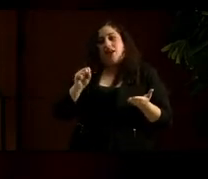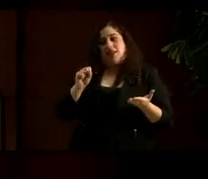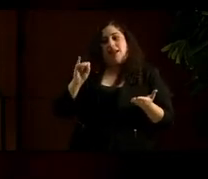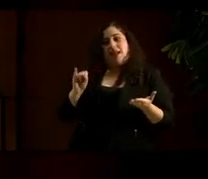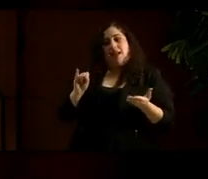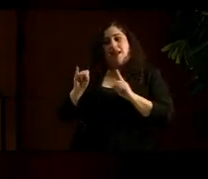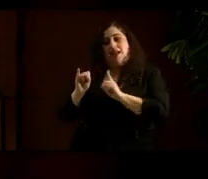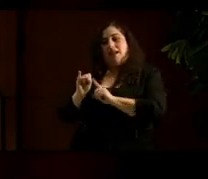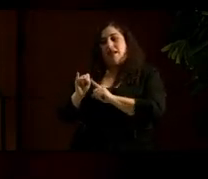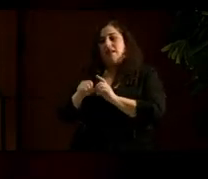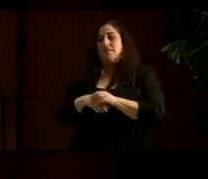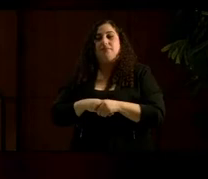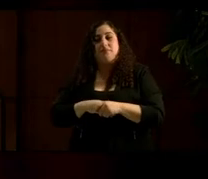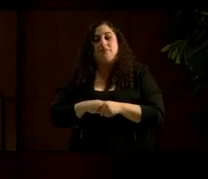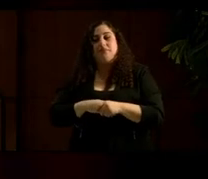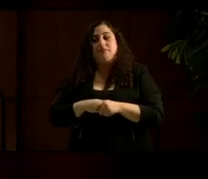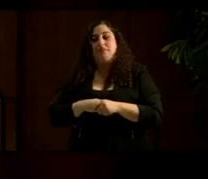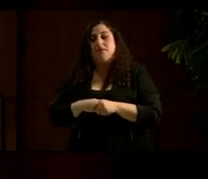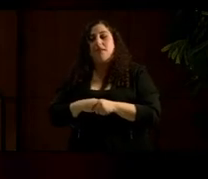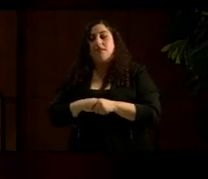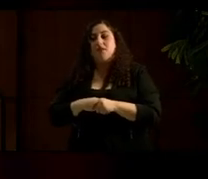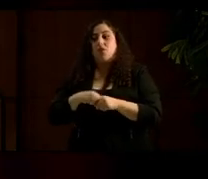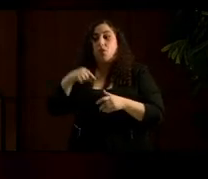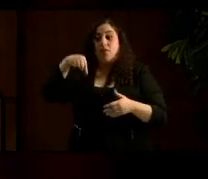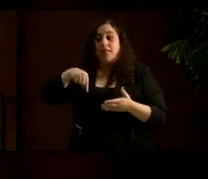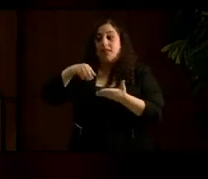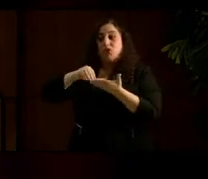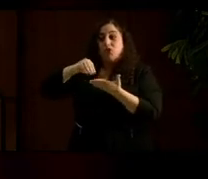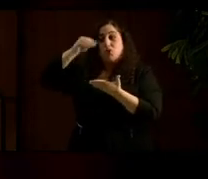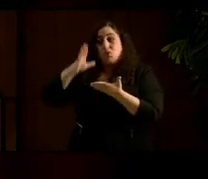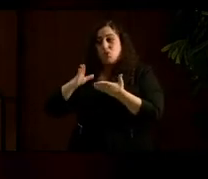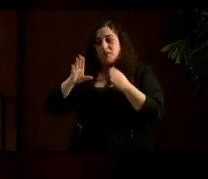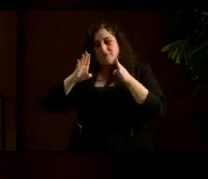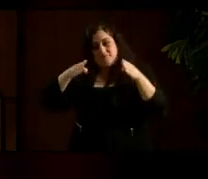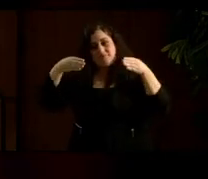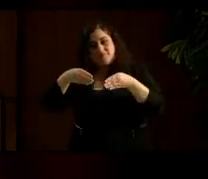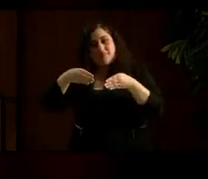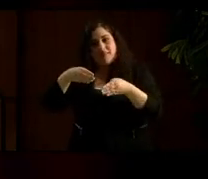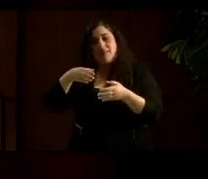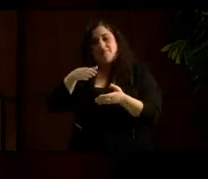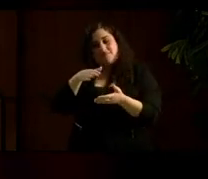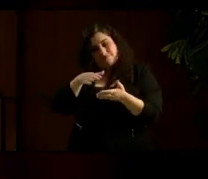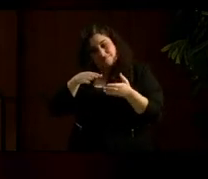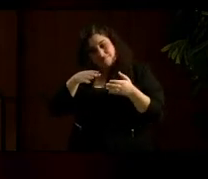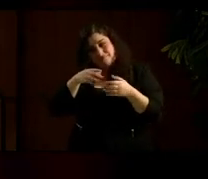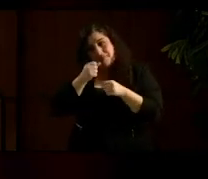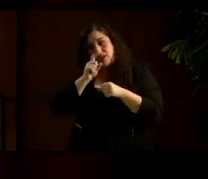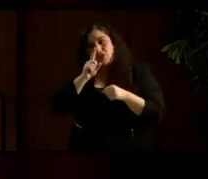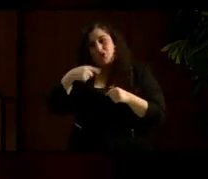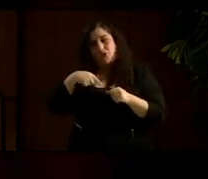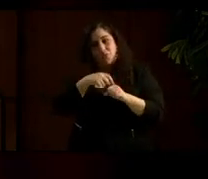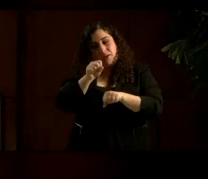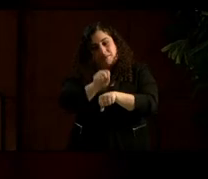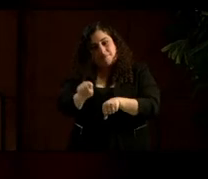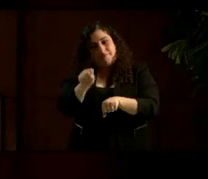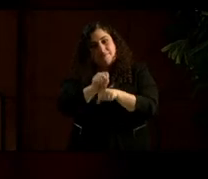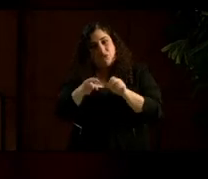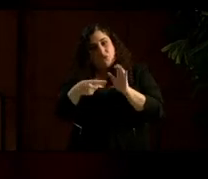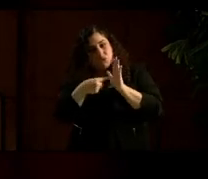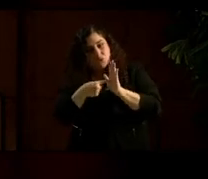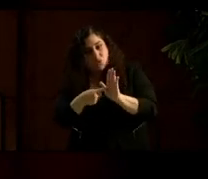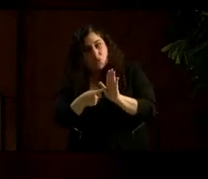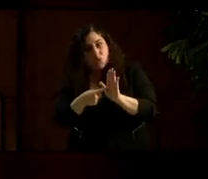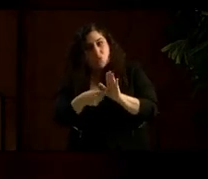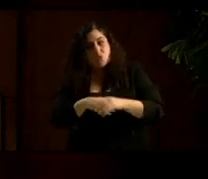that supports a truly student-centered campus. As we usher in this new academic year with enthusiasm and